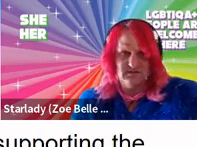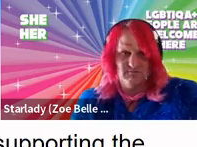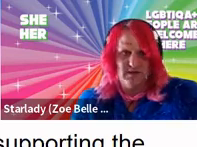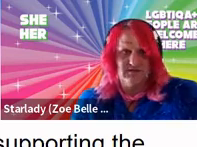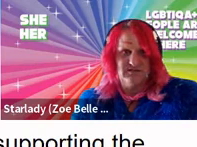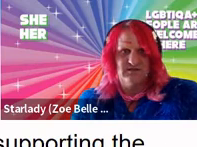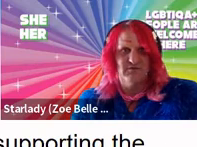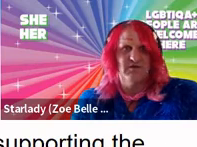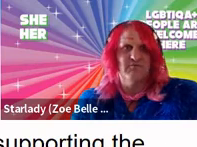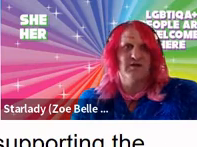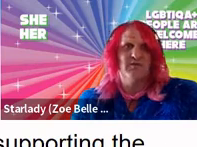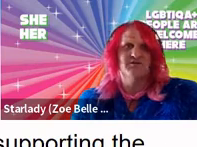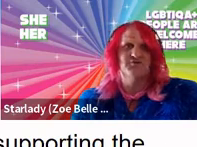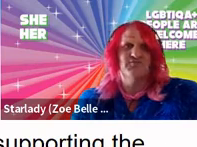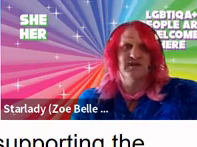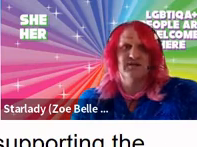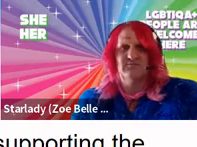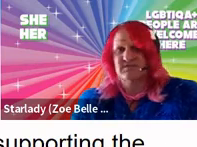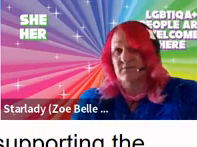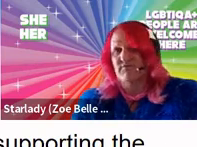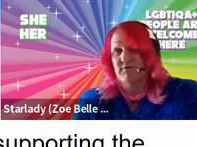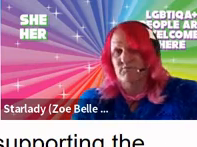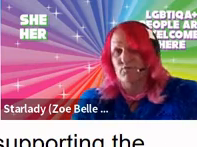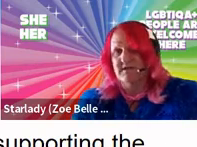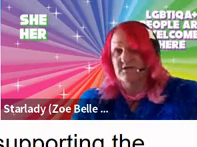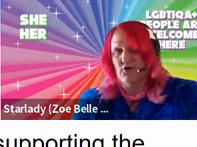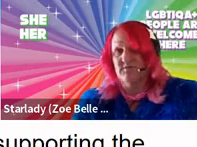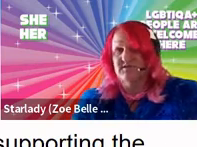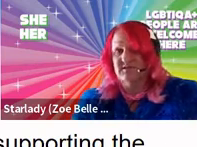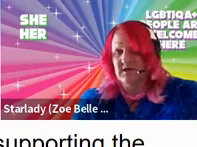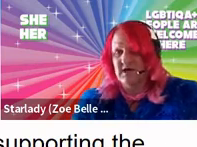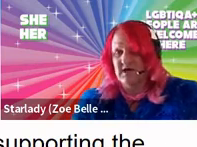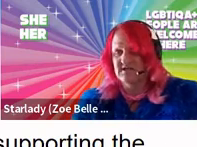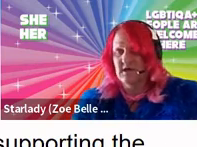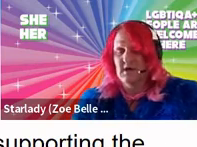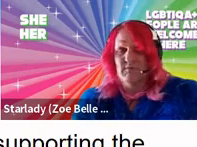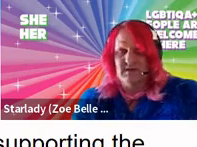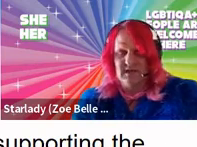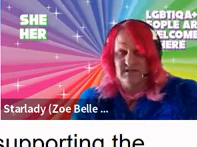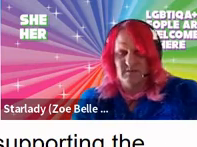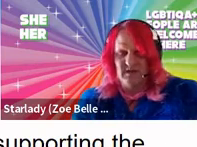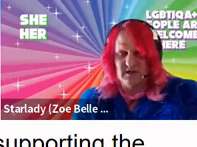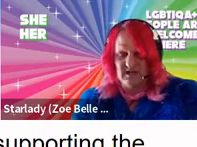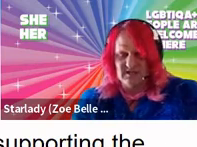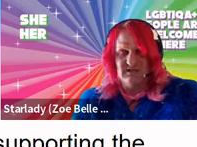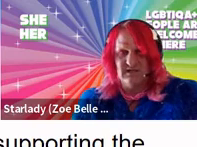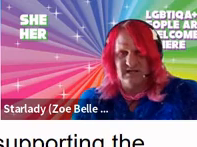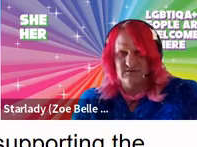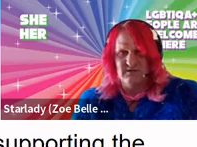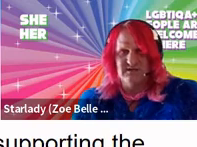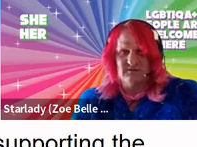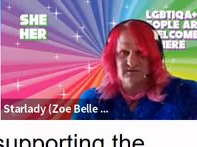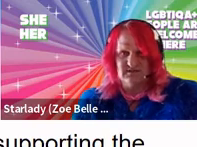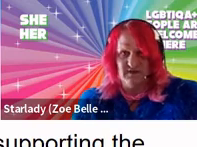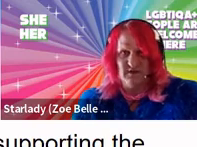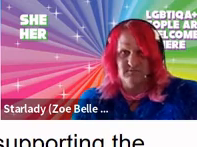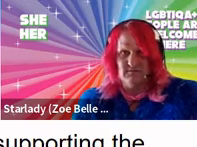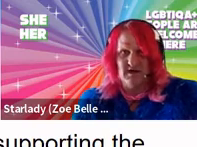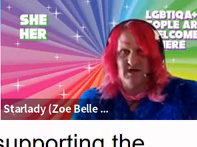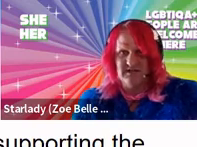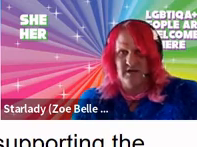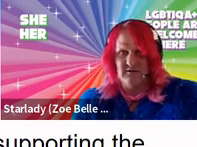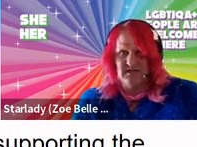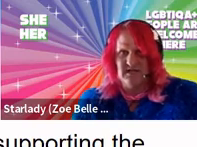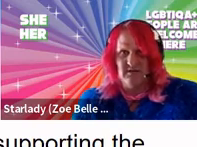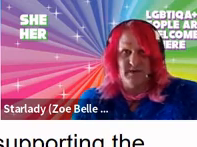diverse inclusive practice. I really recommend you reading them. Some of them is homelessness guides. but there has been, I guess, less resource